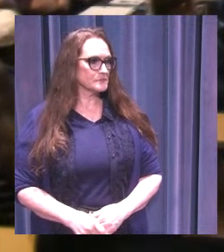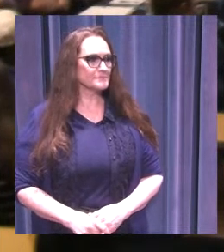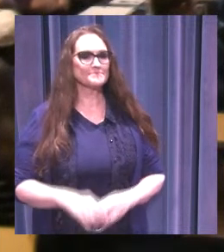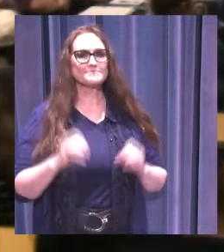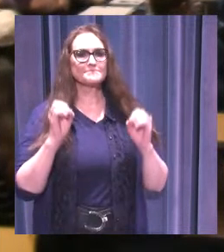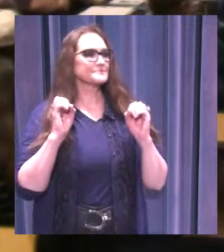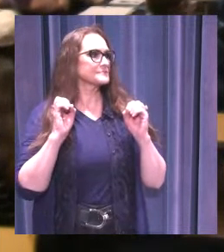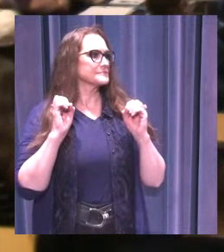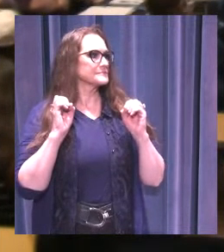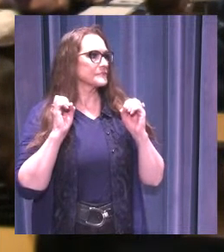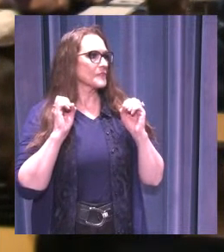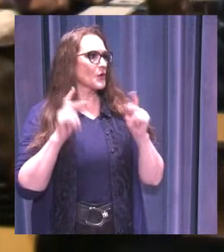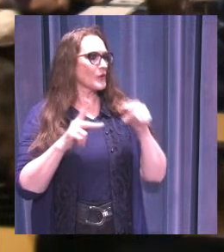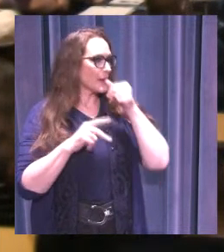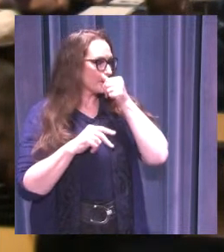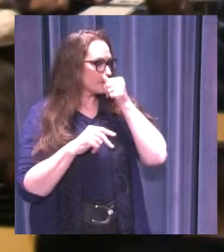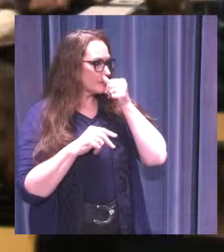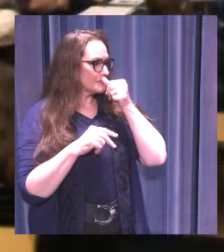okay.